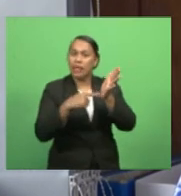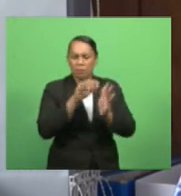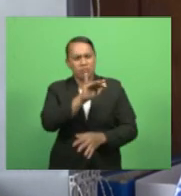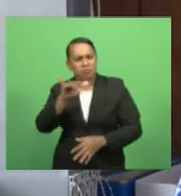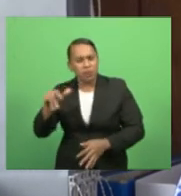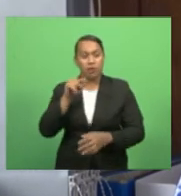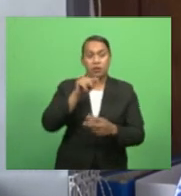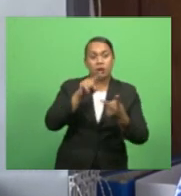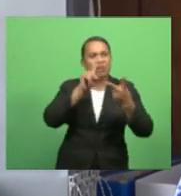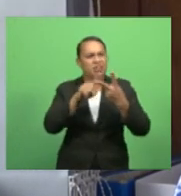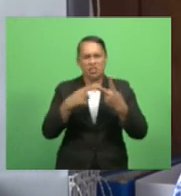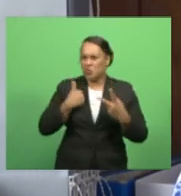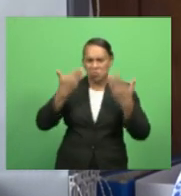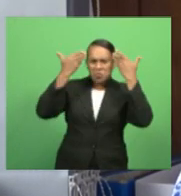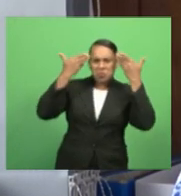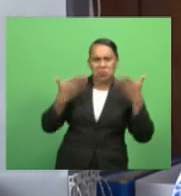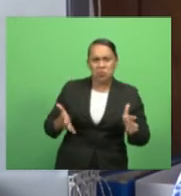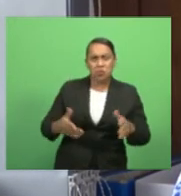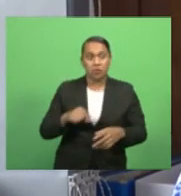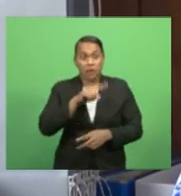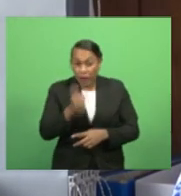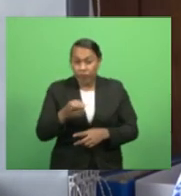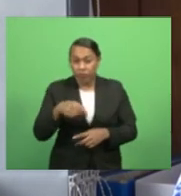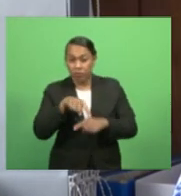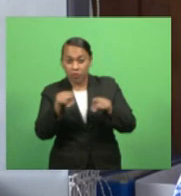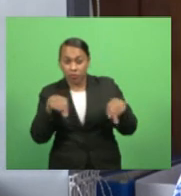I do not know whether